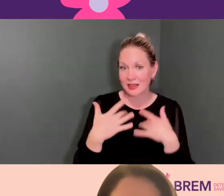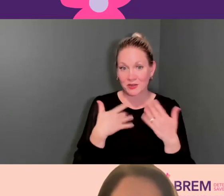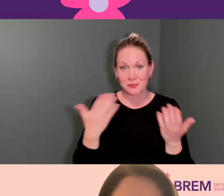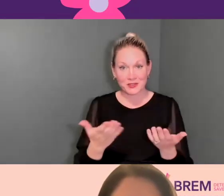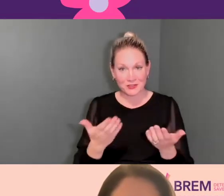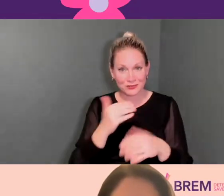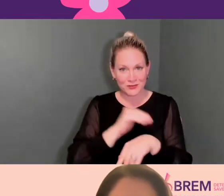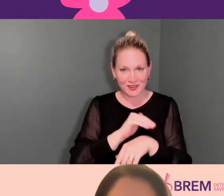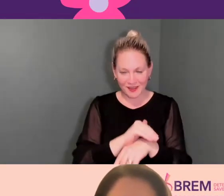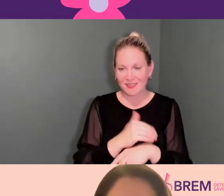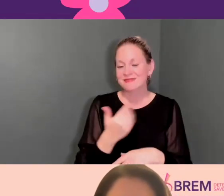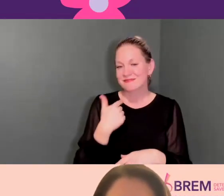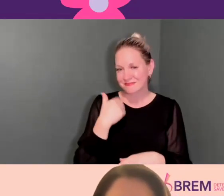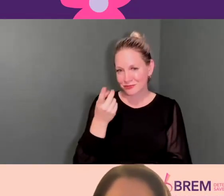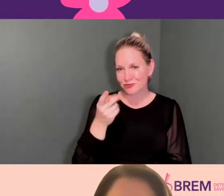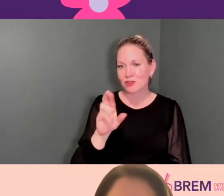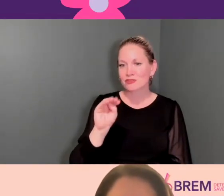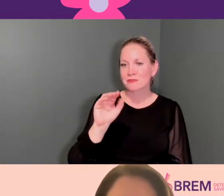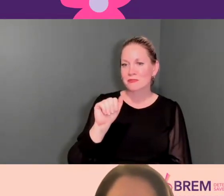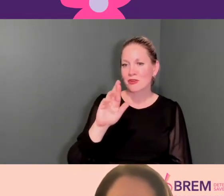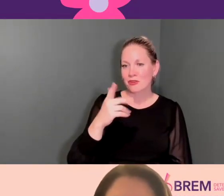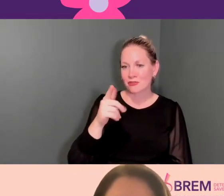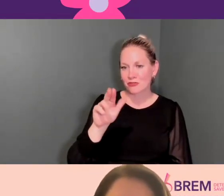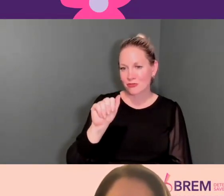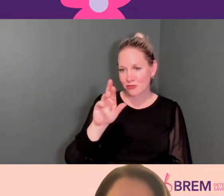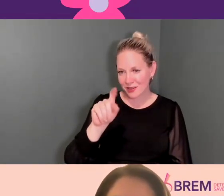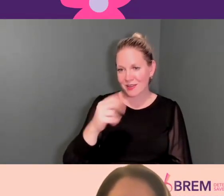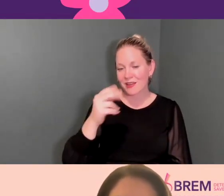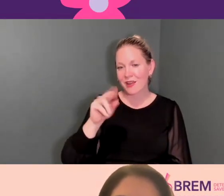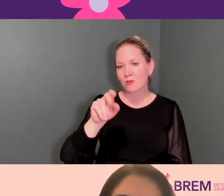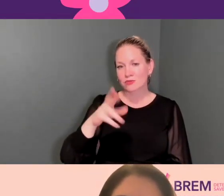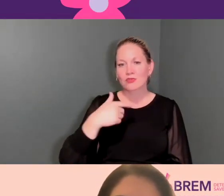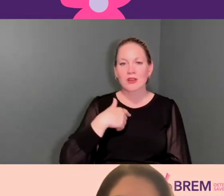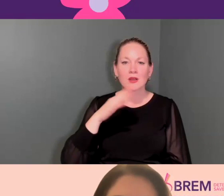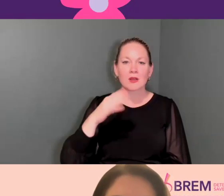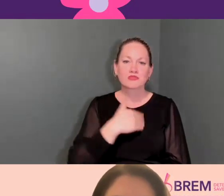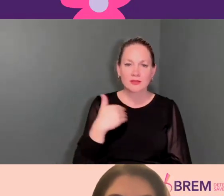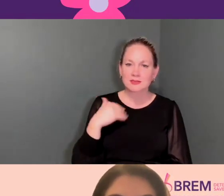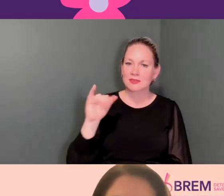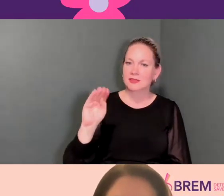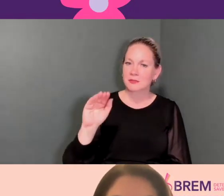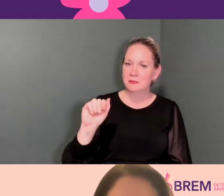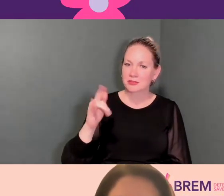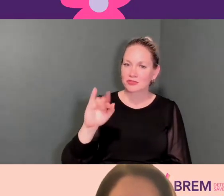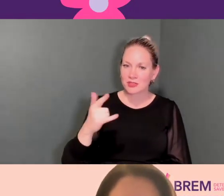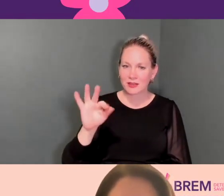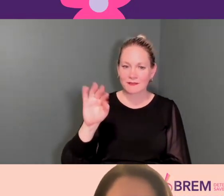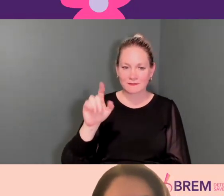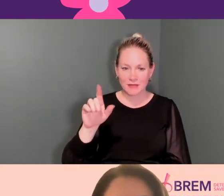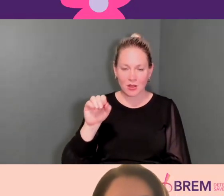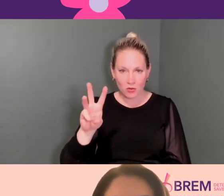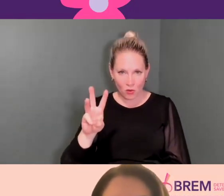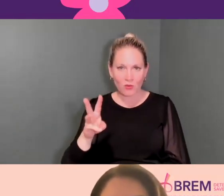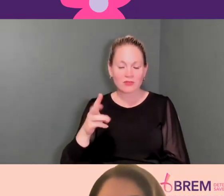Athena said, my name is Dr. Margaret Hauser. I'm one of the breast imaging fellows at the George Washington University here in